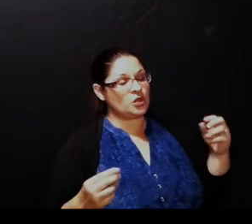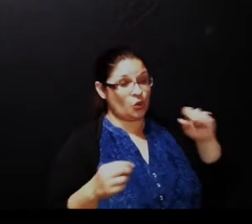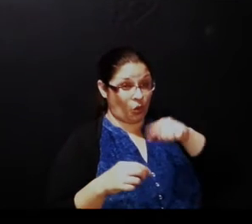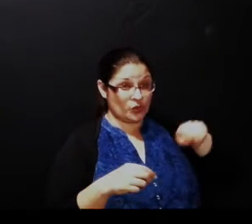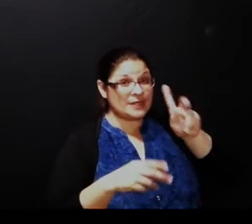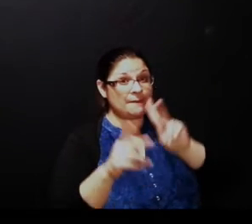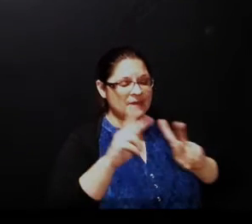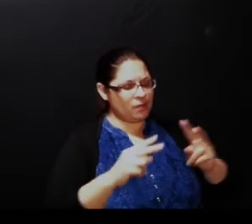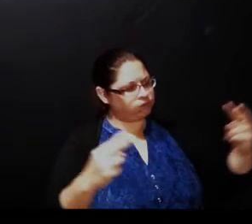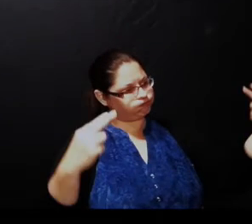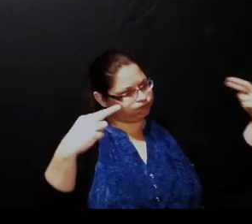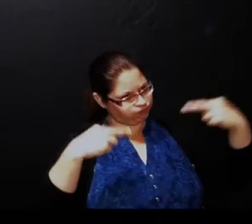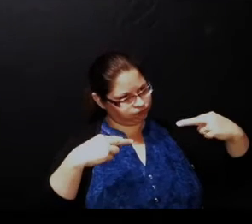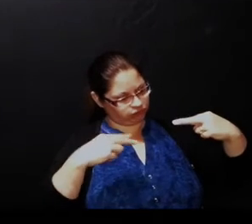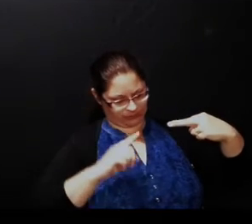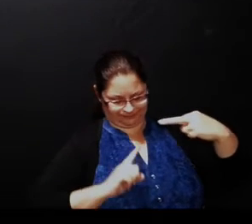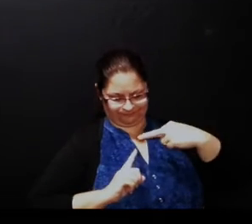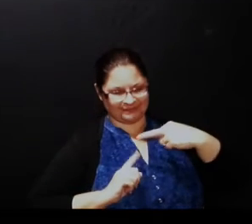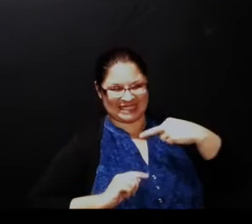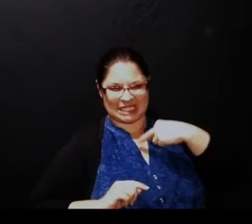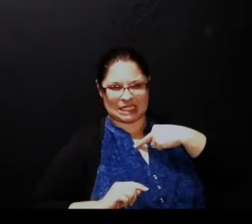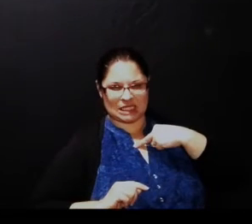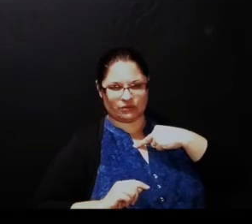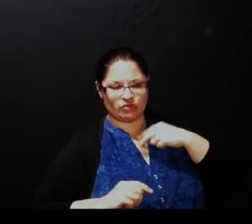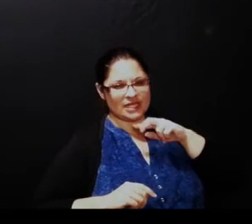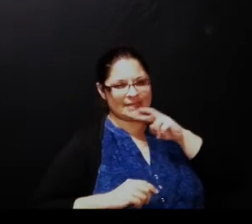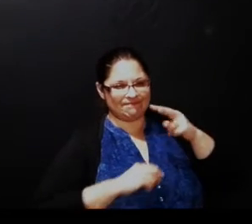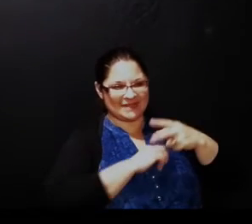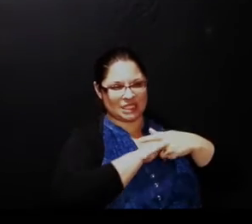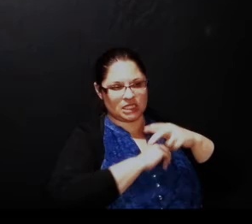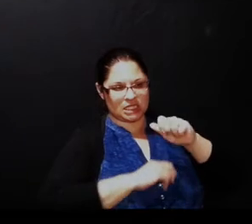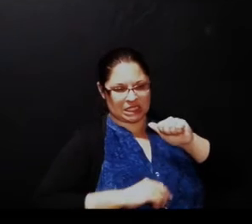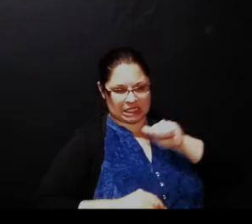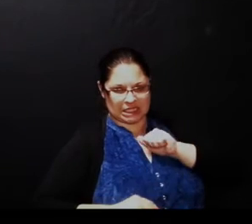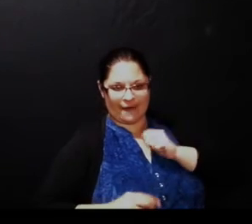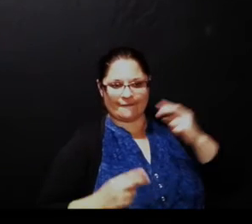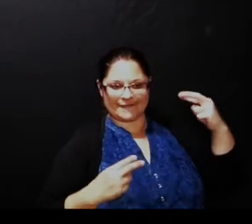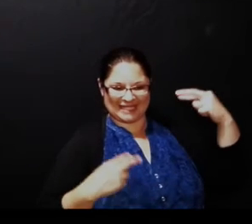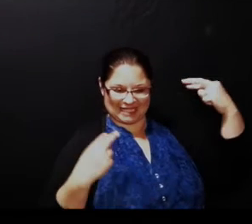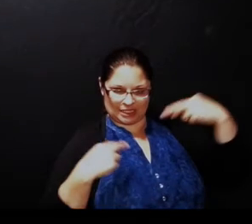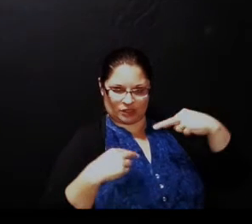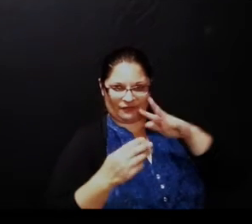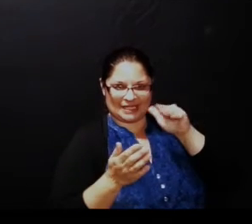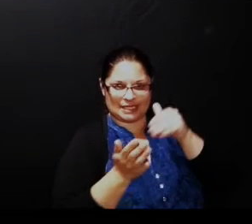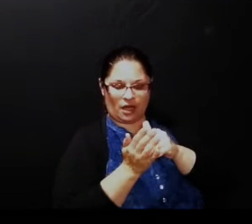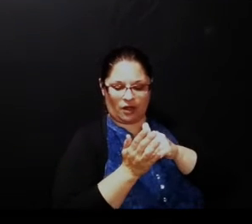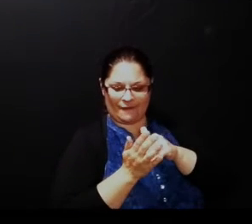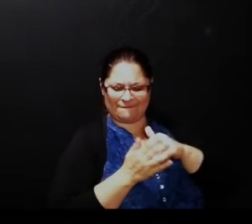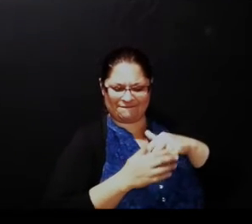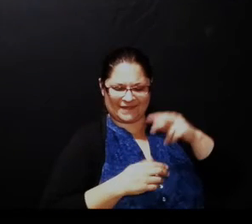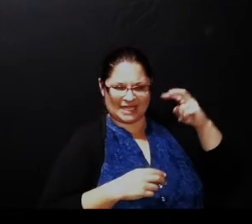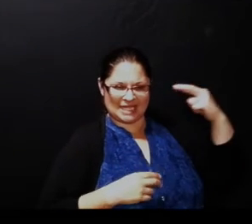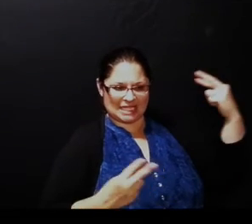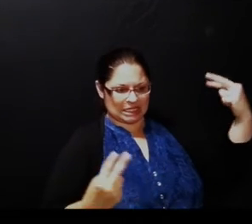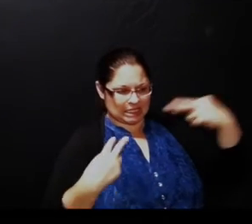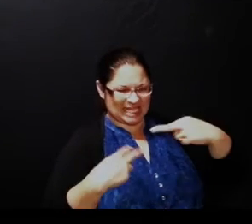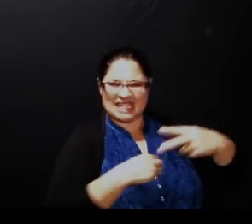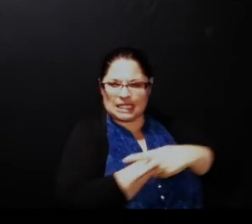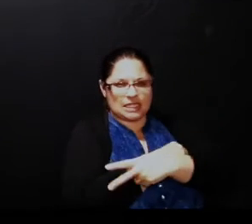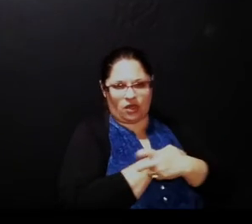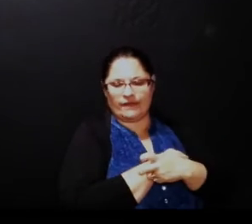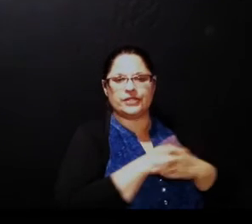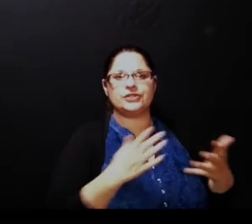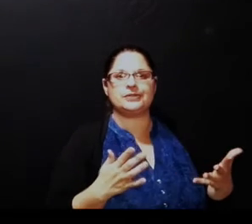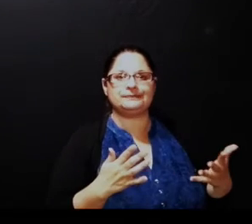And Jesus says they're the center of everything they know. They are so self-centered. I'll build a